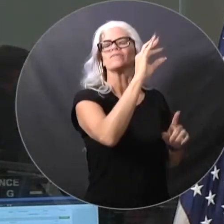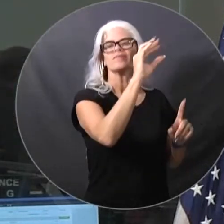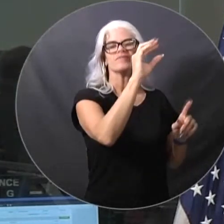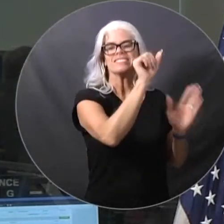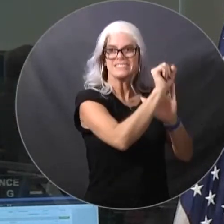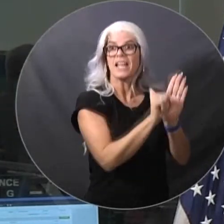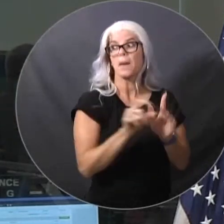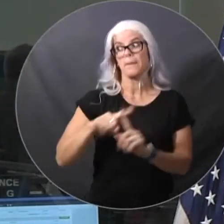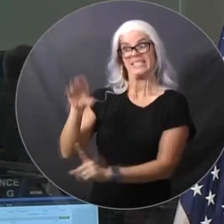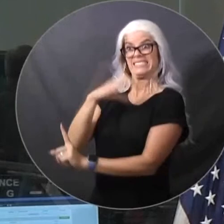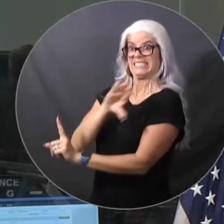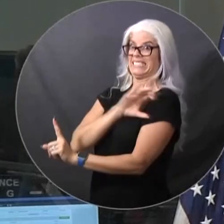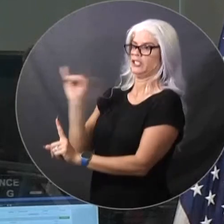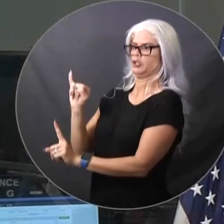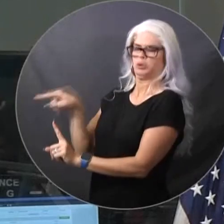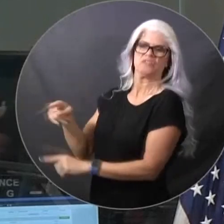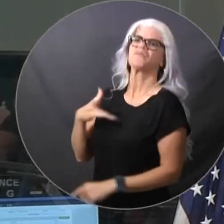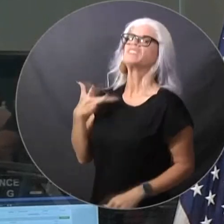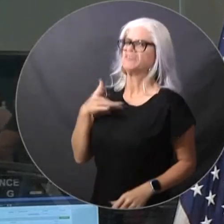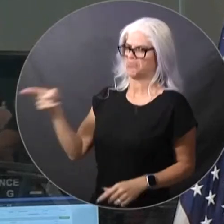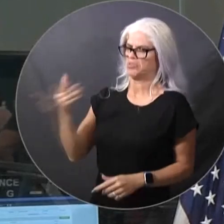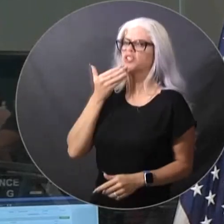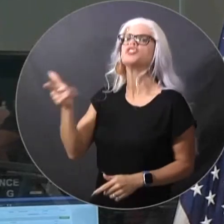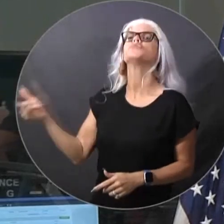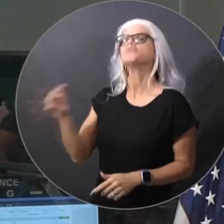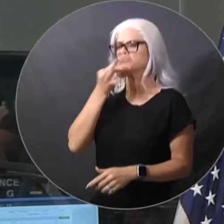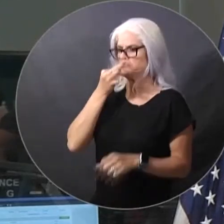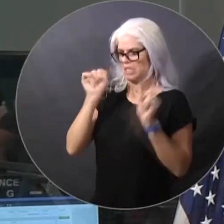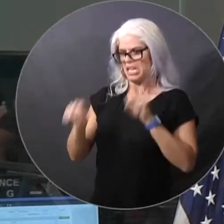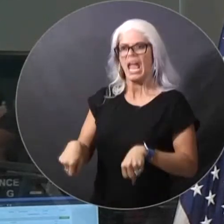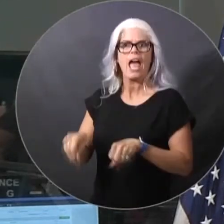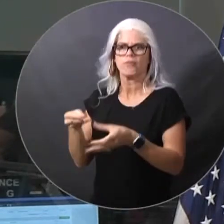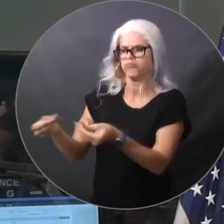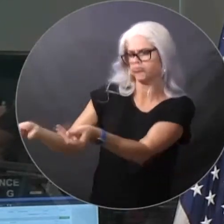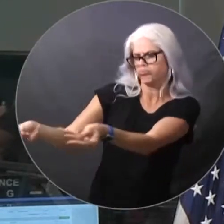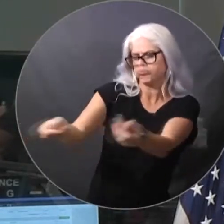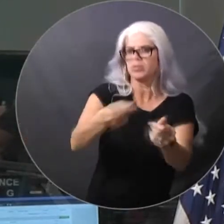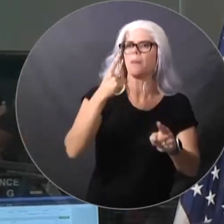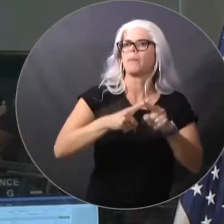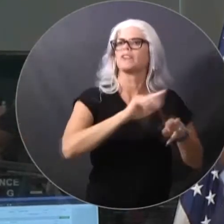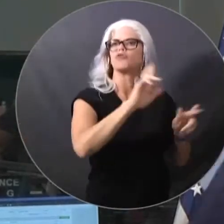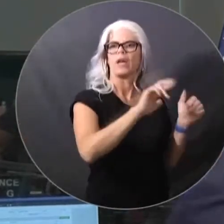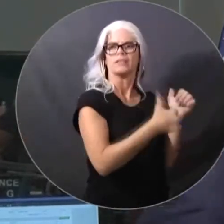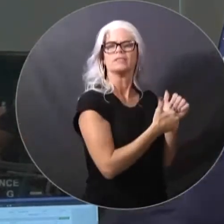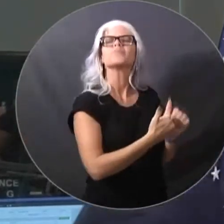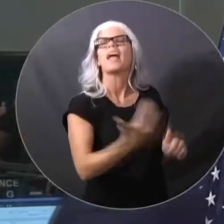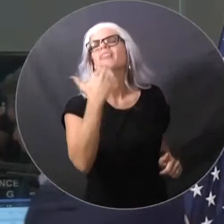and still have pretty significant reserves. Okay, thanks so much. I'll see you guys.